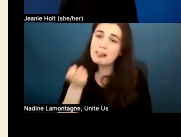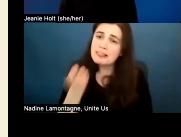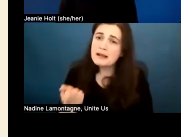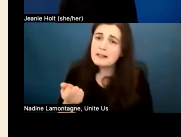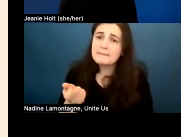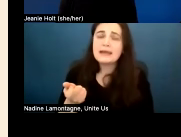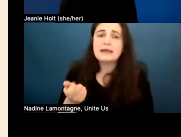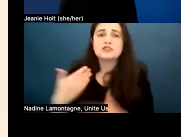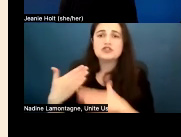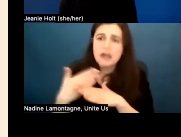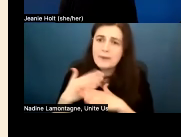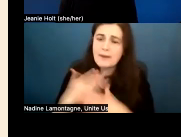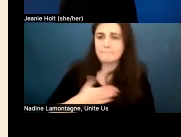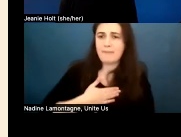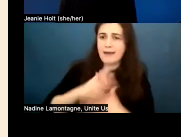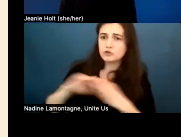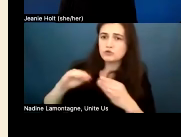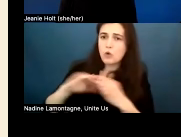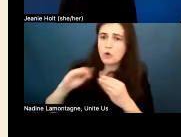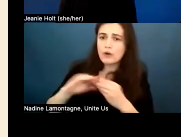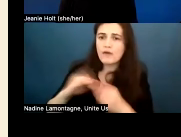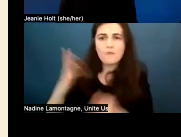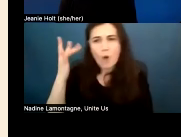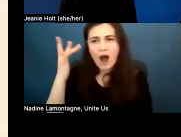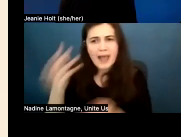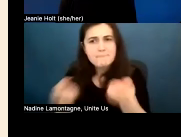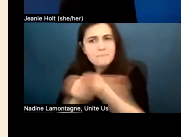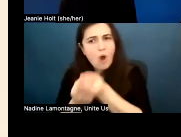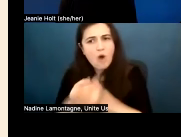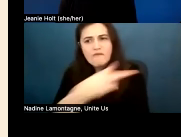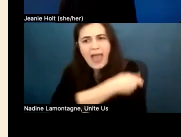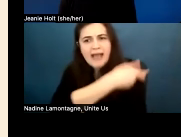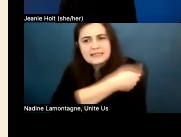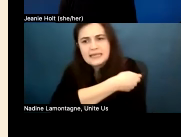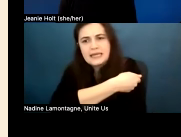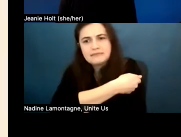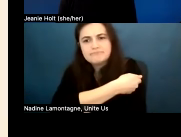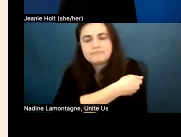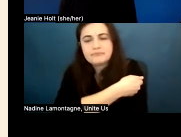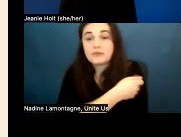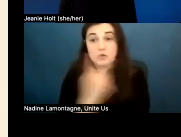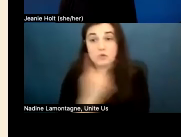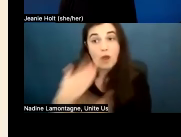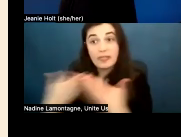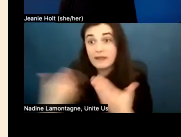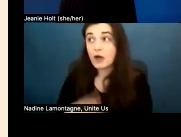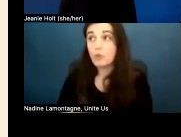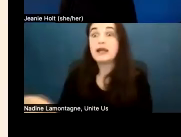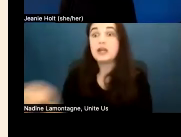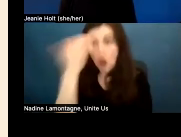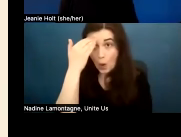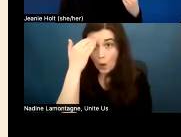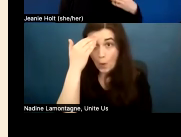about my story when it comes to pro-vaccine advocacy, because one of the things that we know is that there's a